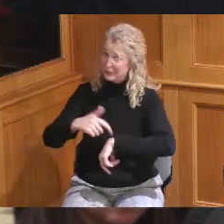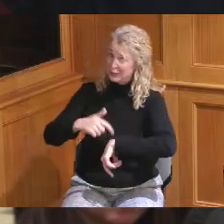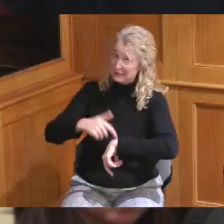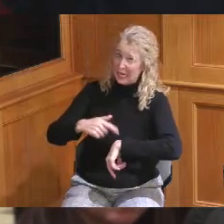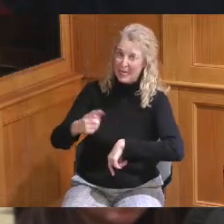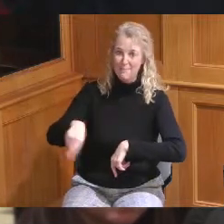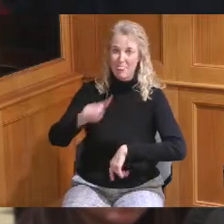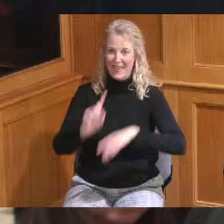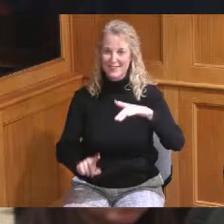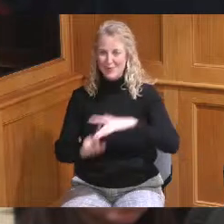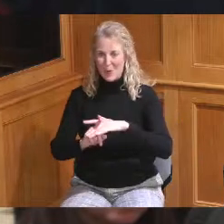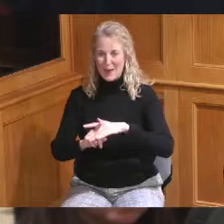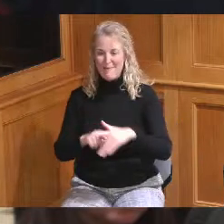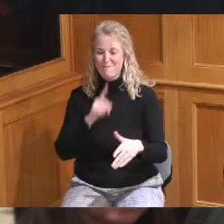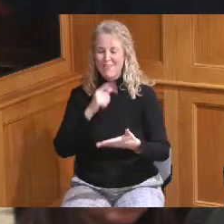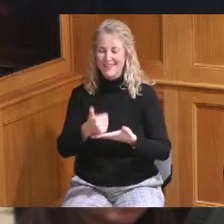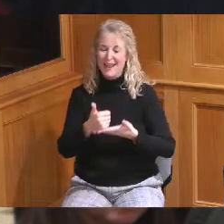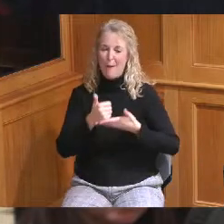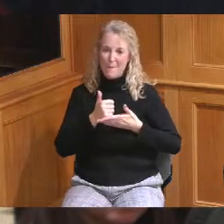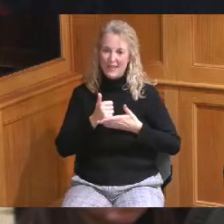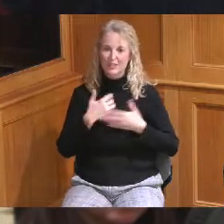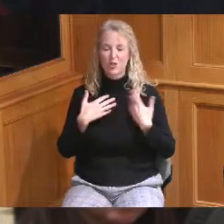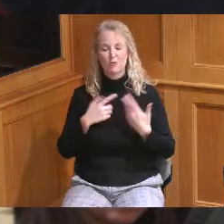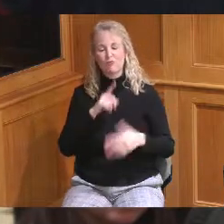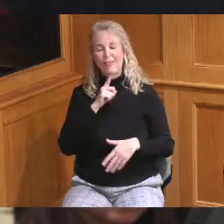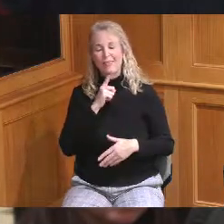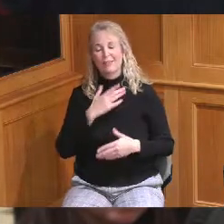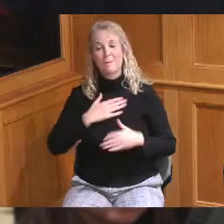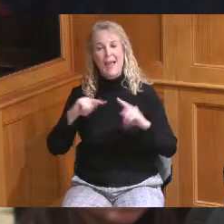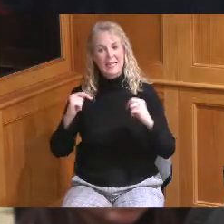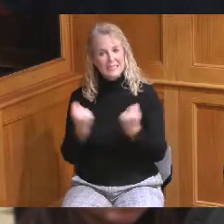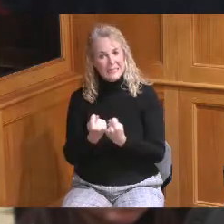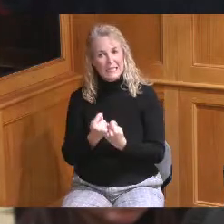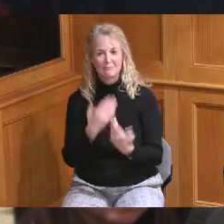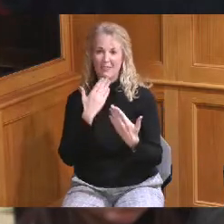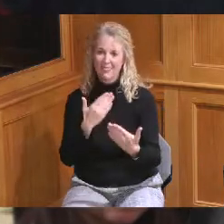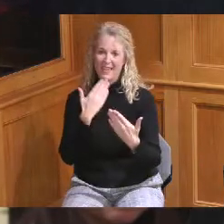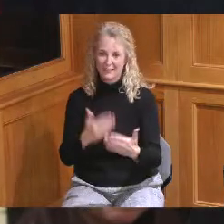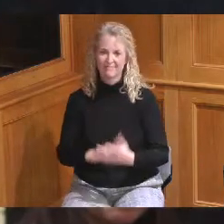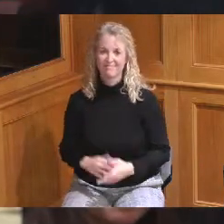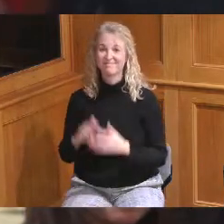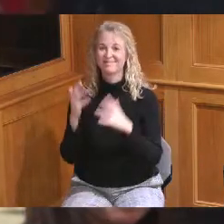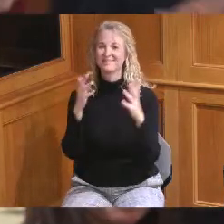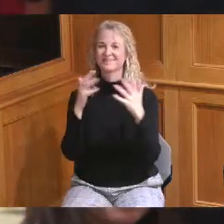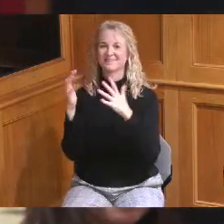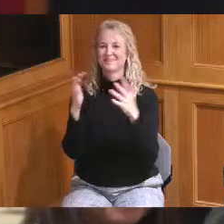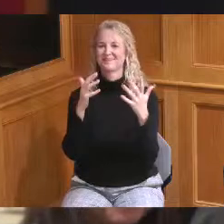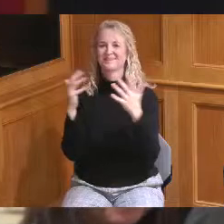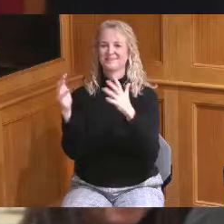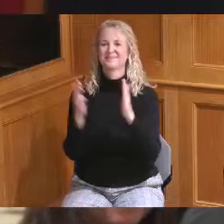there. And that's what helped me succeed. So I want to really thank them.